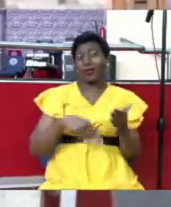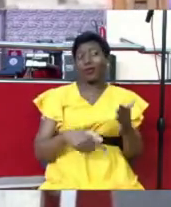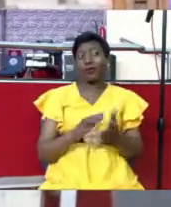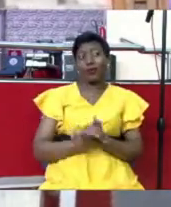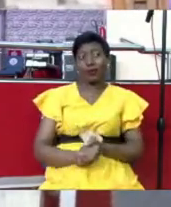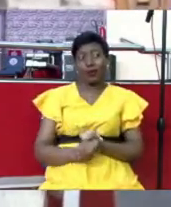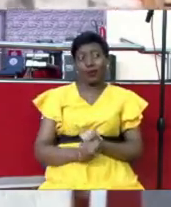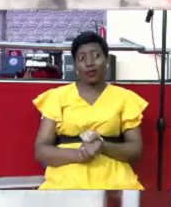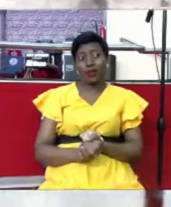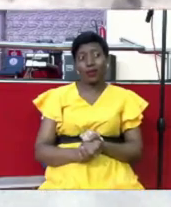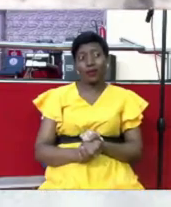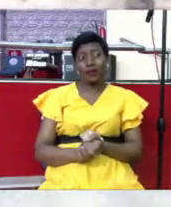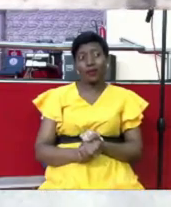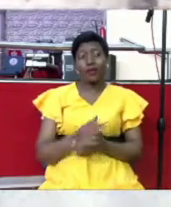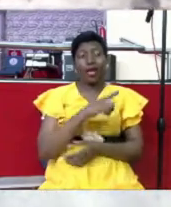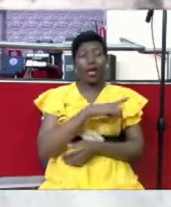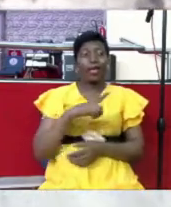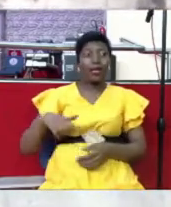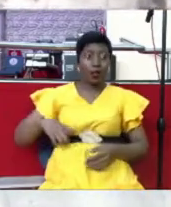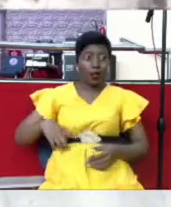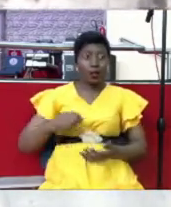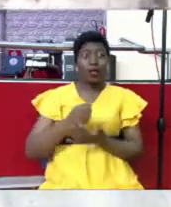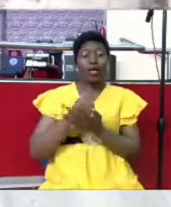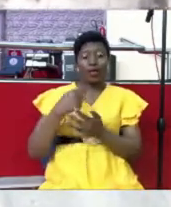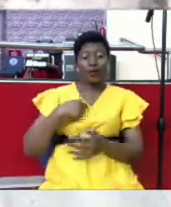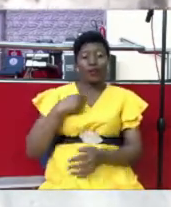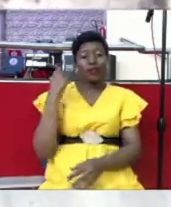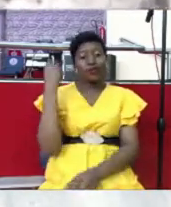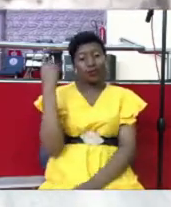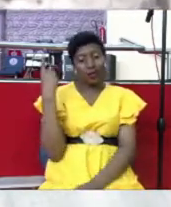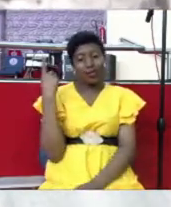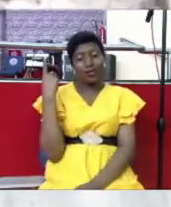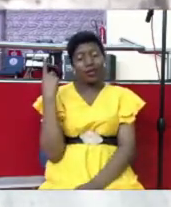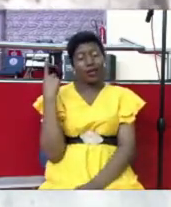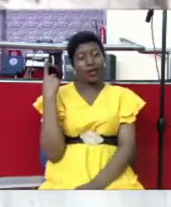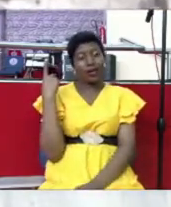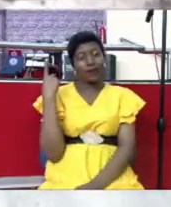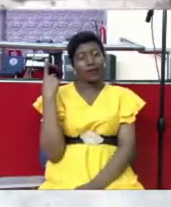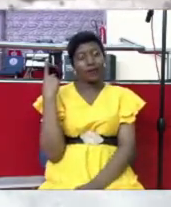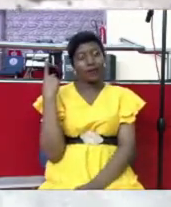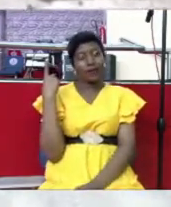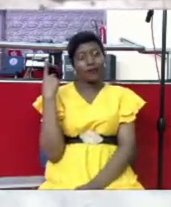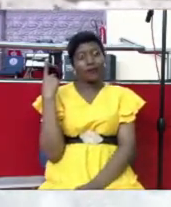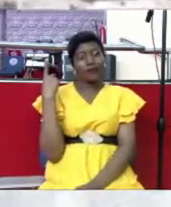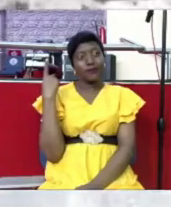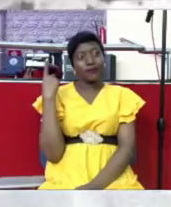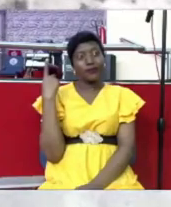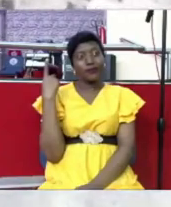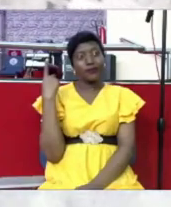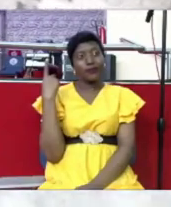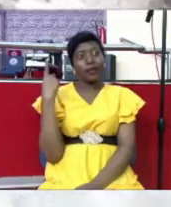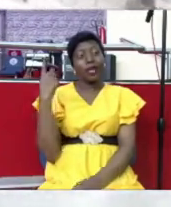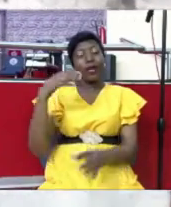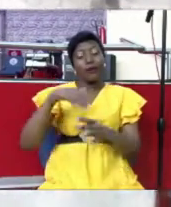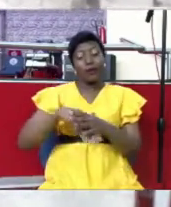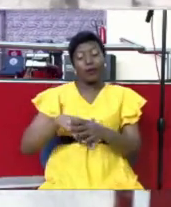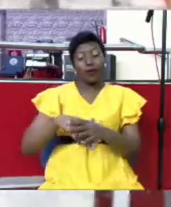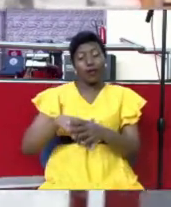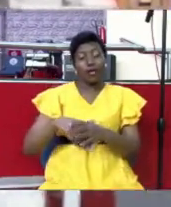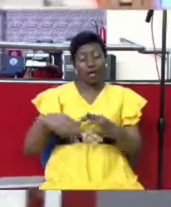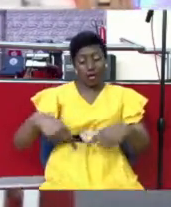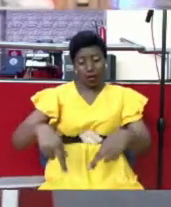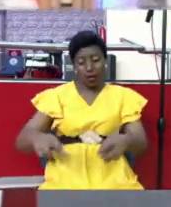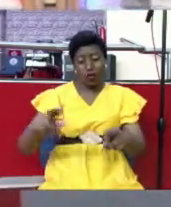And you know the Lord enabled me to grasp. Mungu akanionyesha nikashika. In the streets of Dubai,